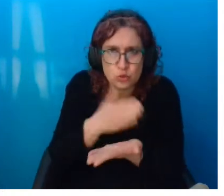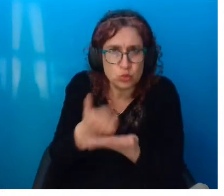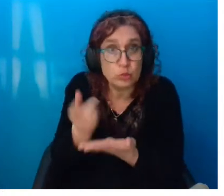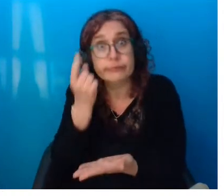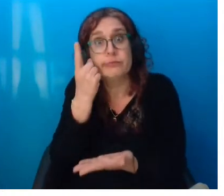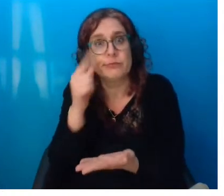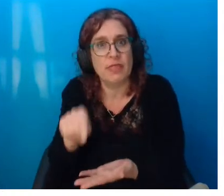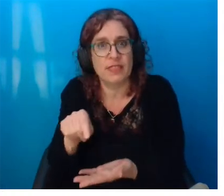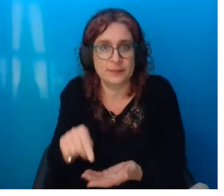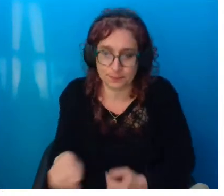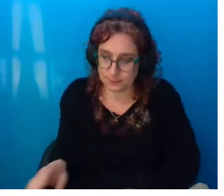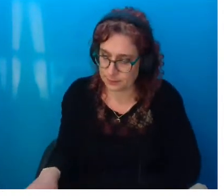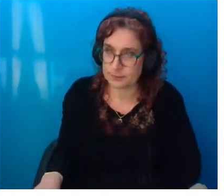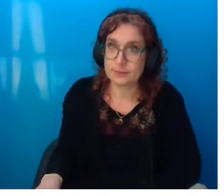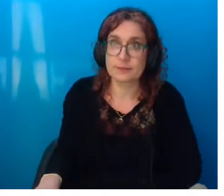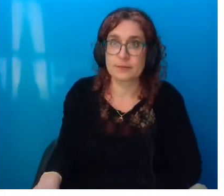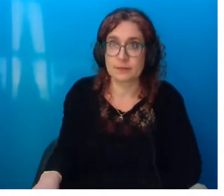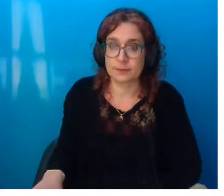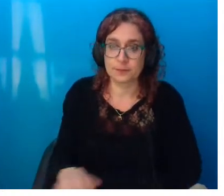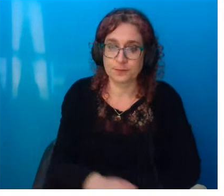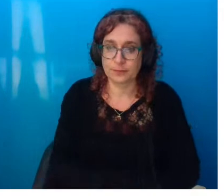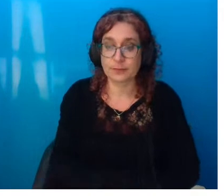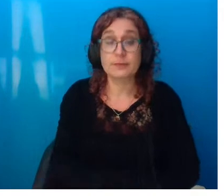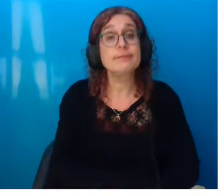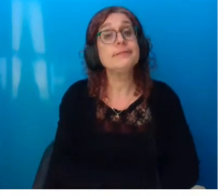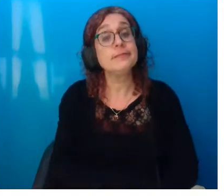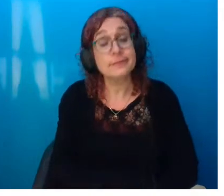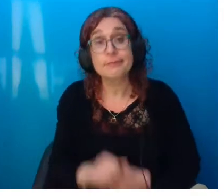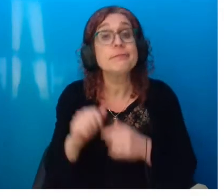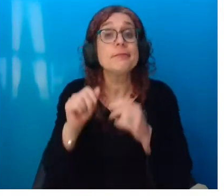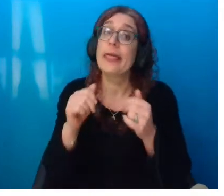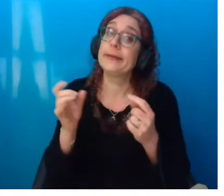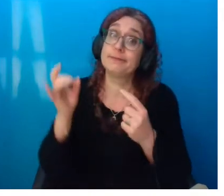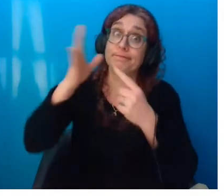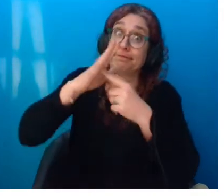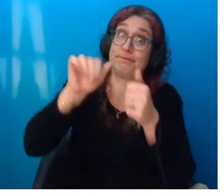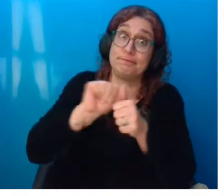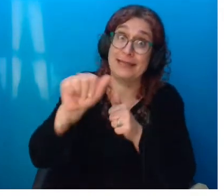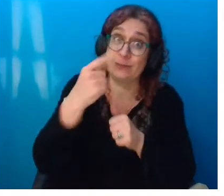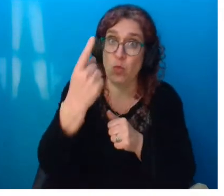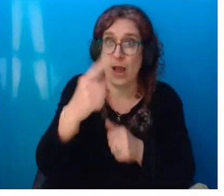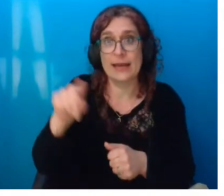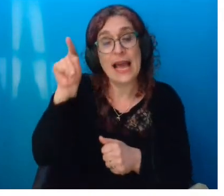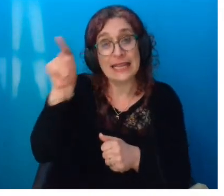So the ultimate allergy test is a challenge test where a patient ingests a food.